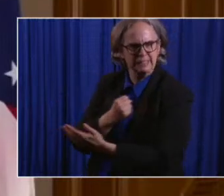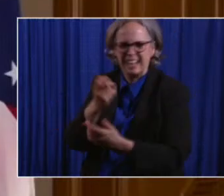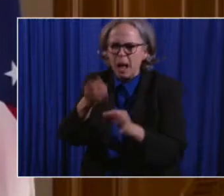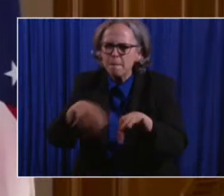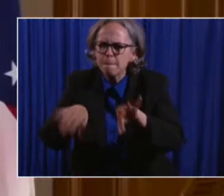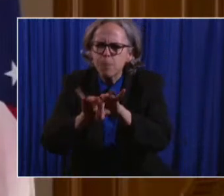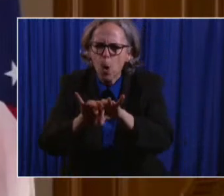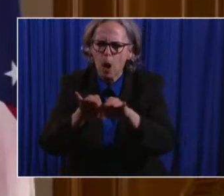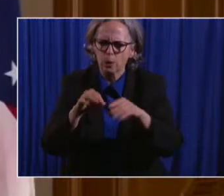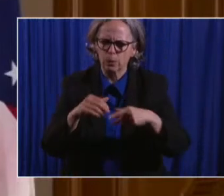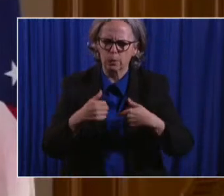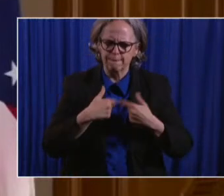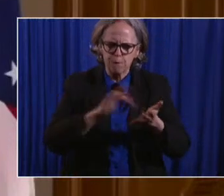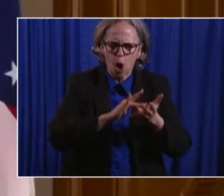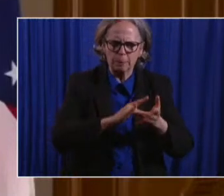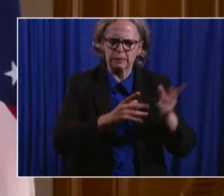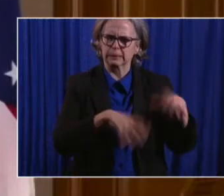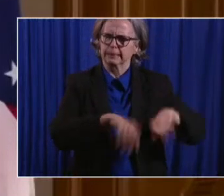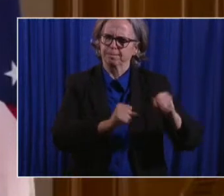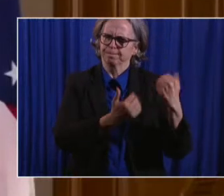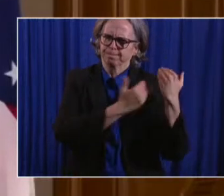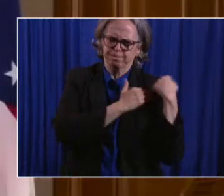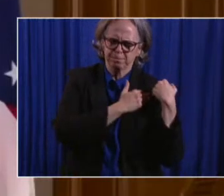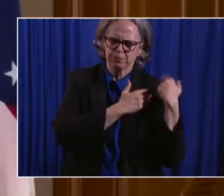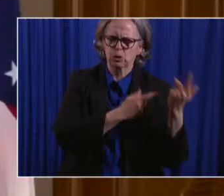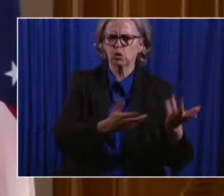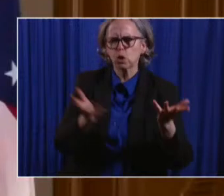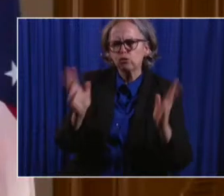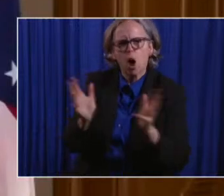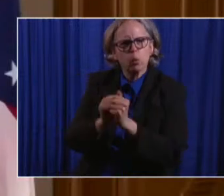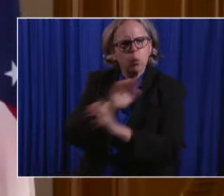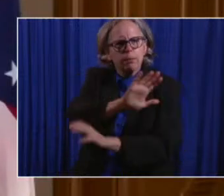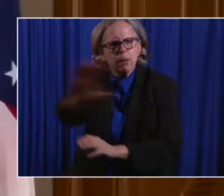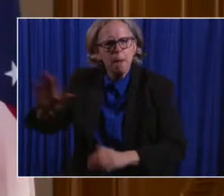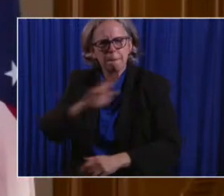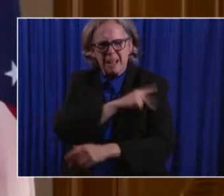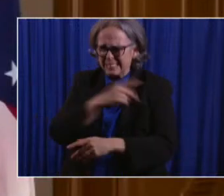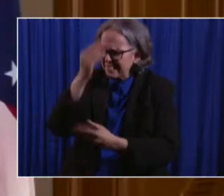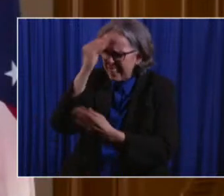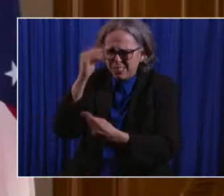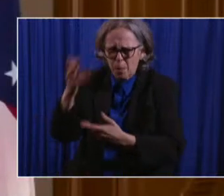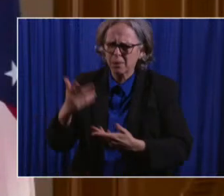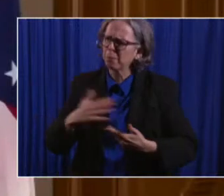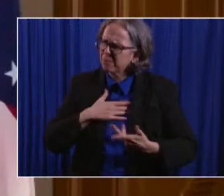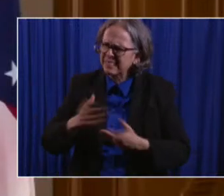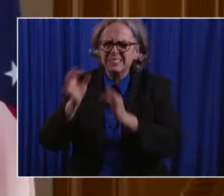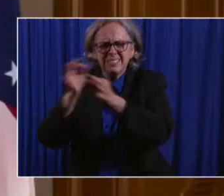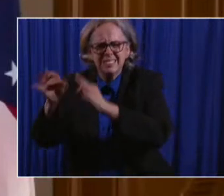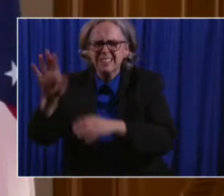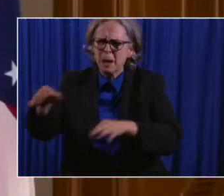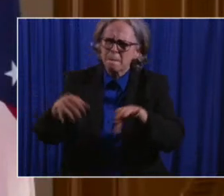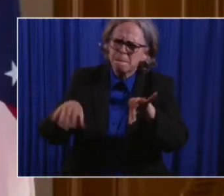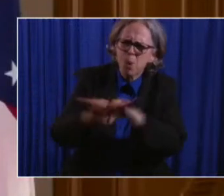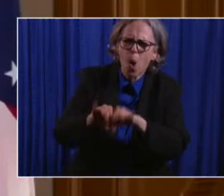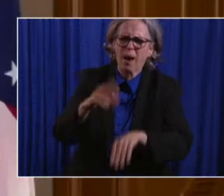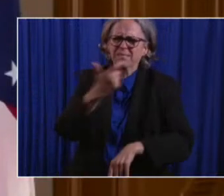spend time with that individual and talking and counseling them in regard to the